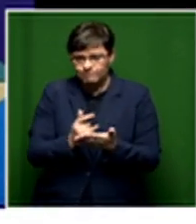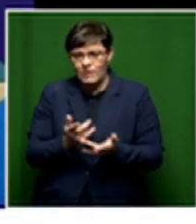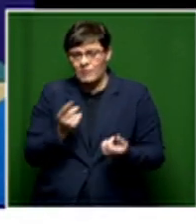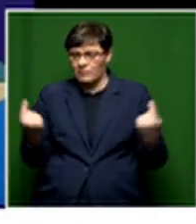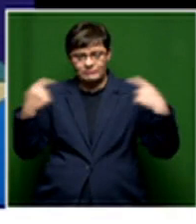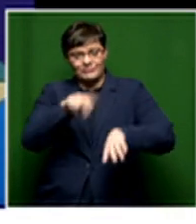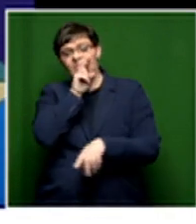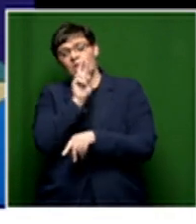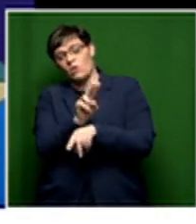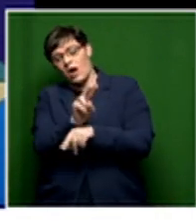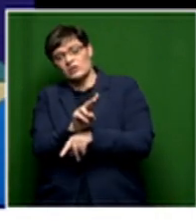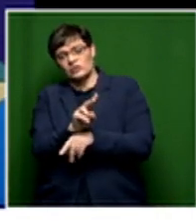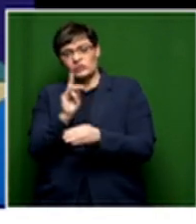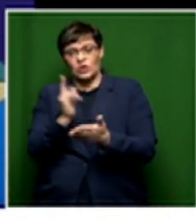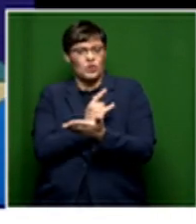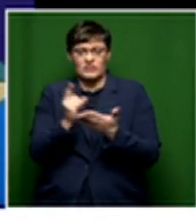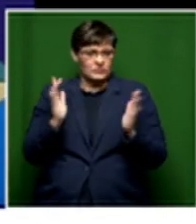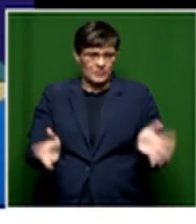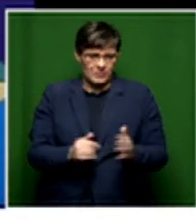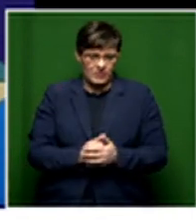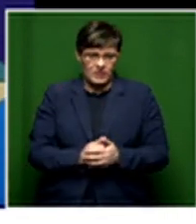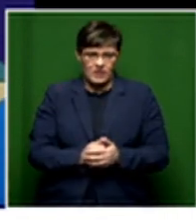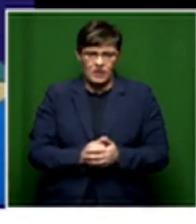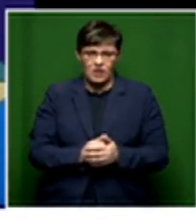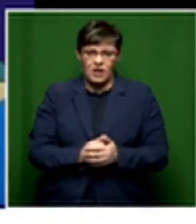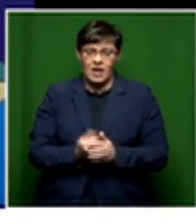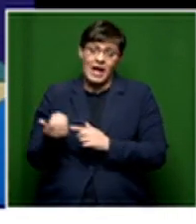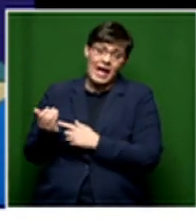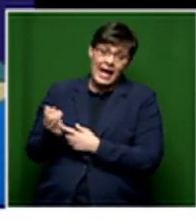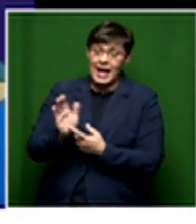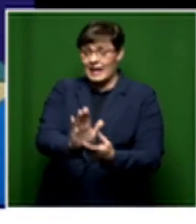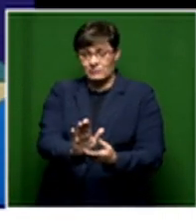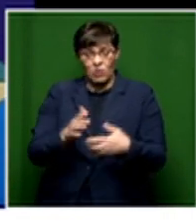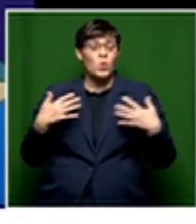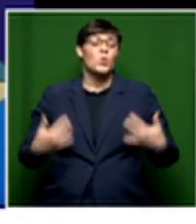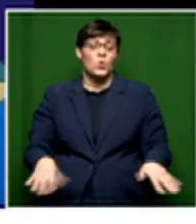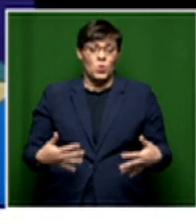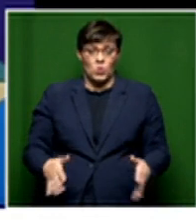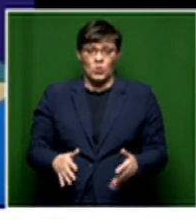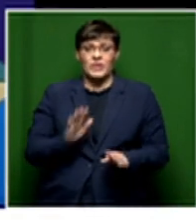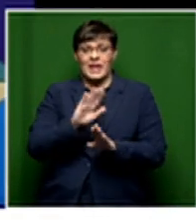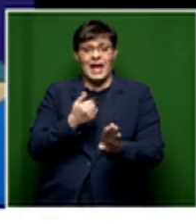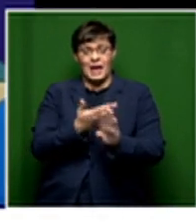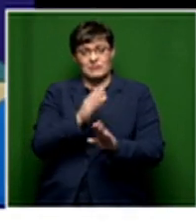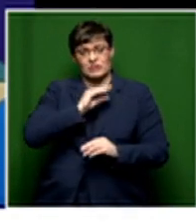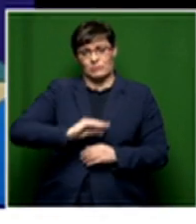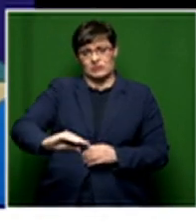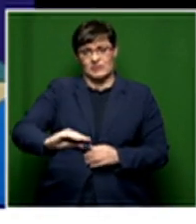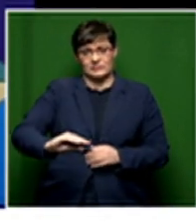come just watch the conversations. Mm-hmm. We've got an amazing expo. On top of that, APSA is